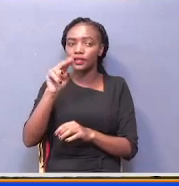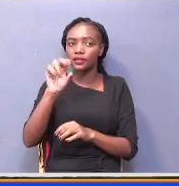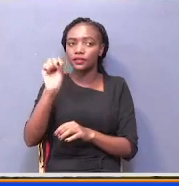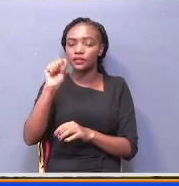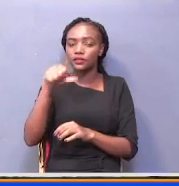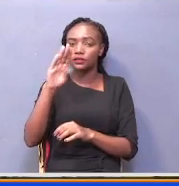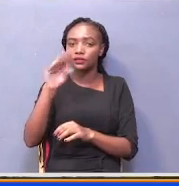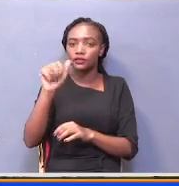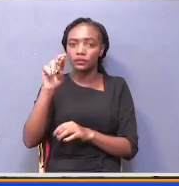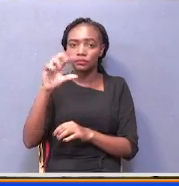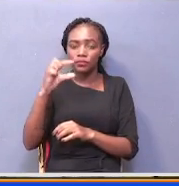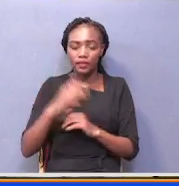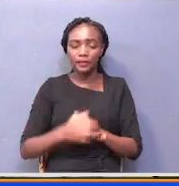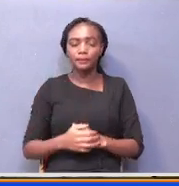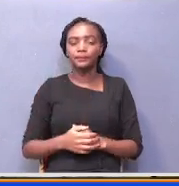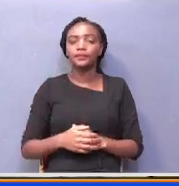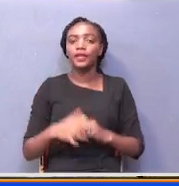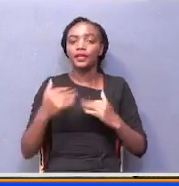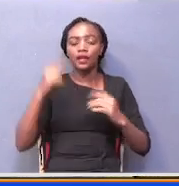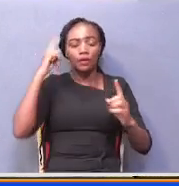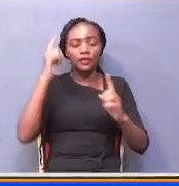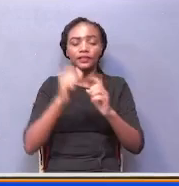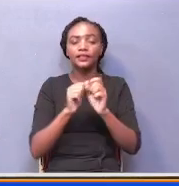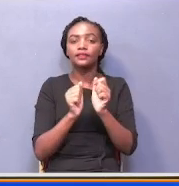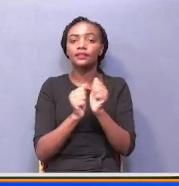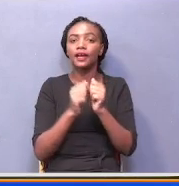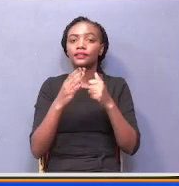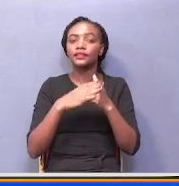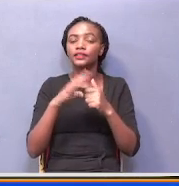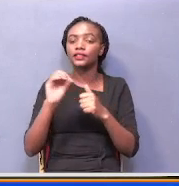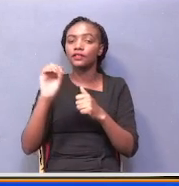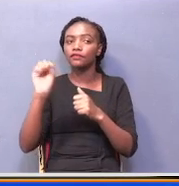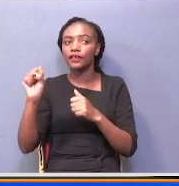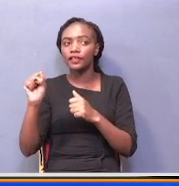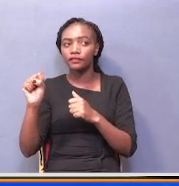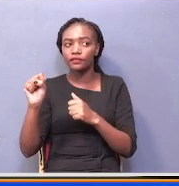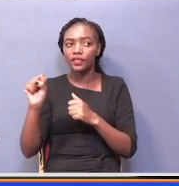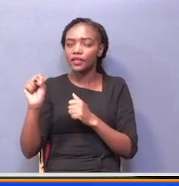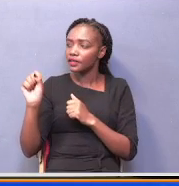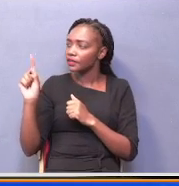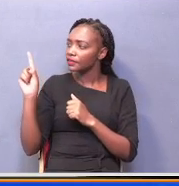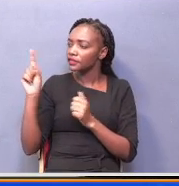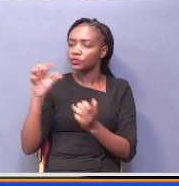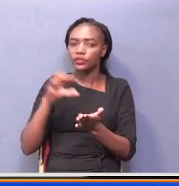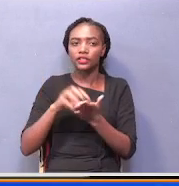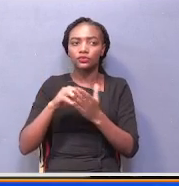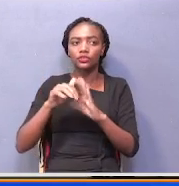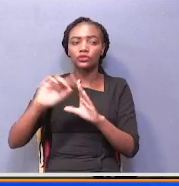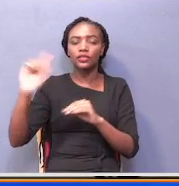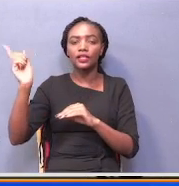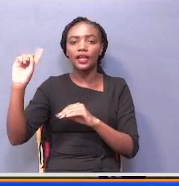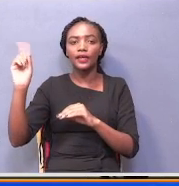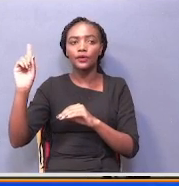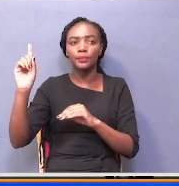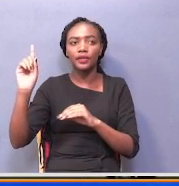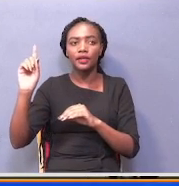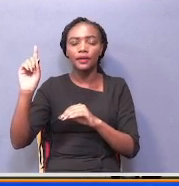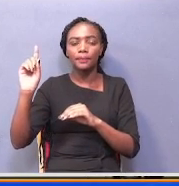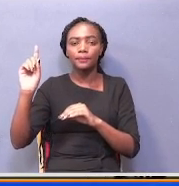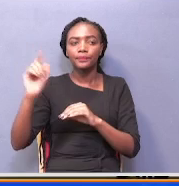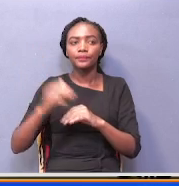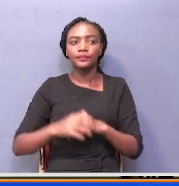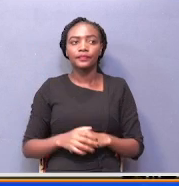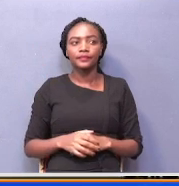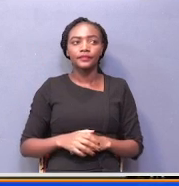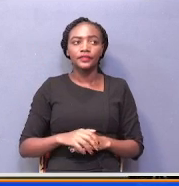for a city that until 1905 was not even the country's capital, and until 1913 did not